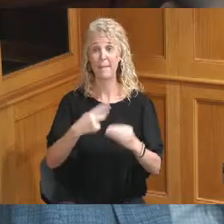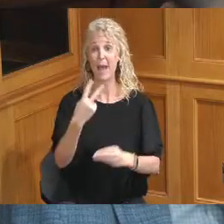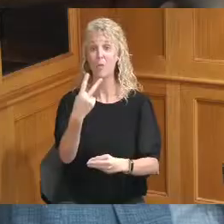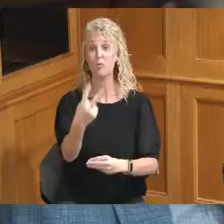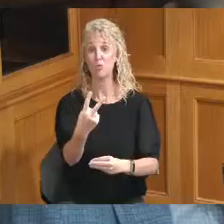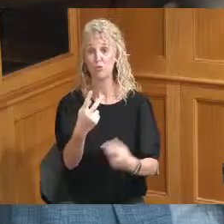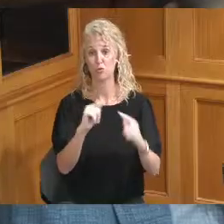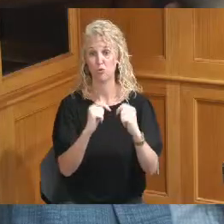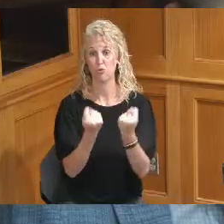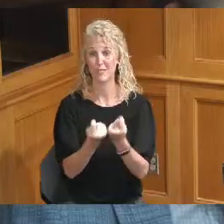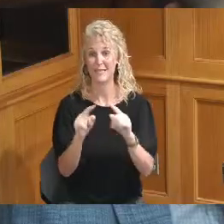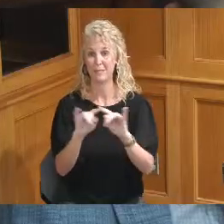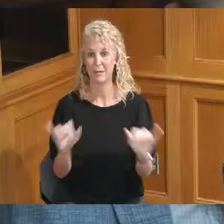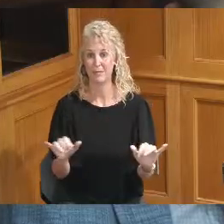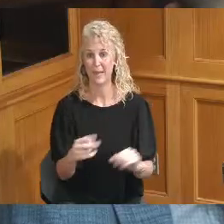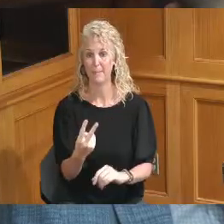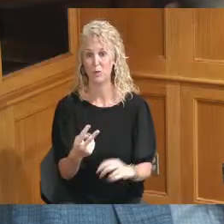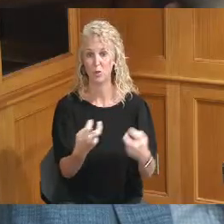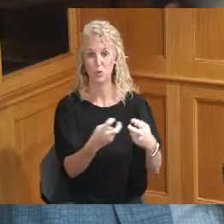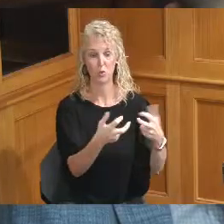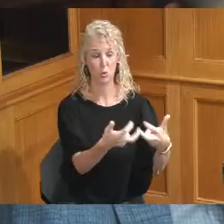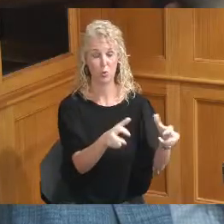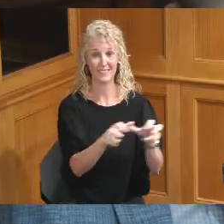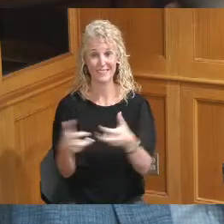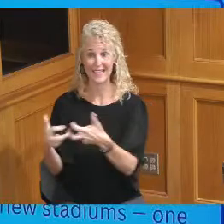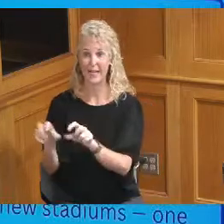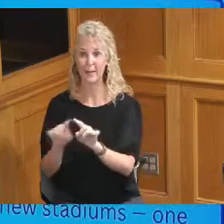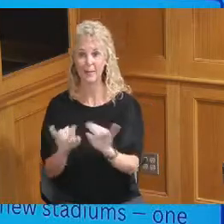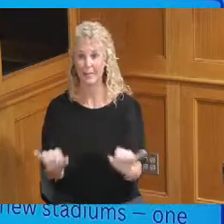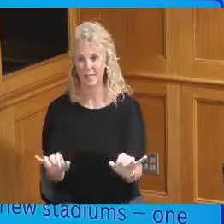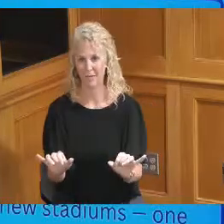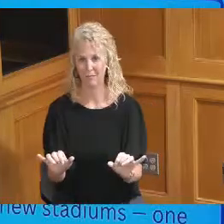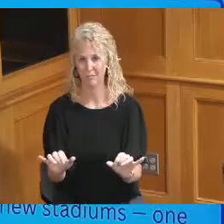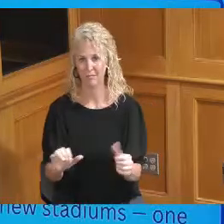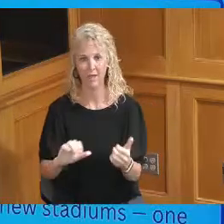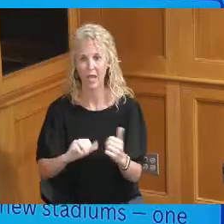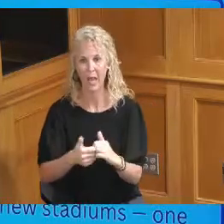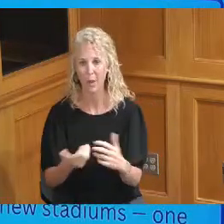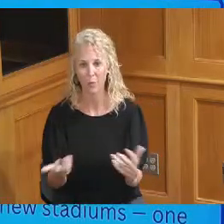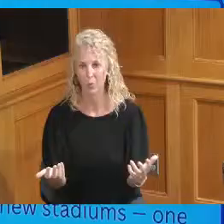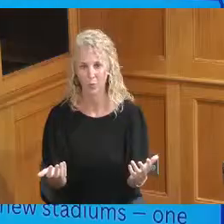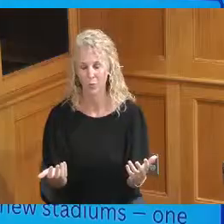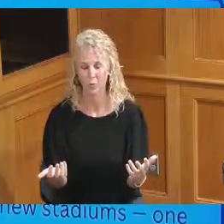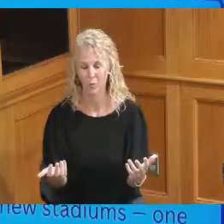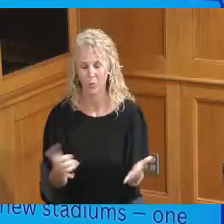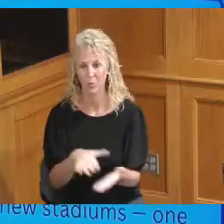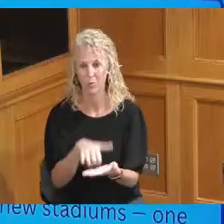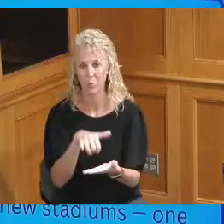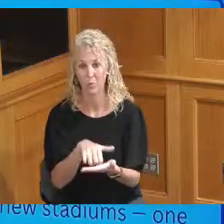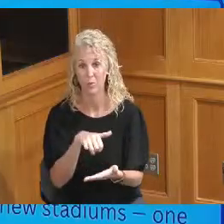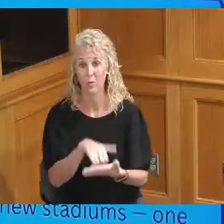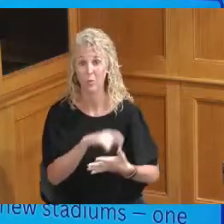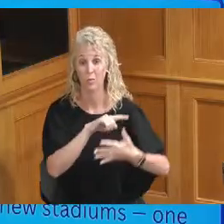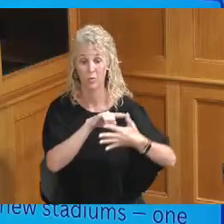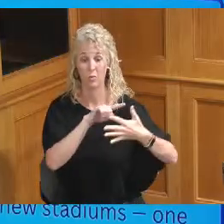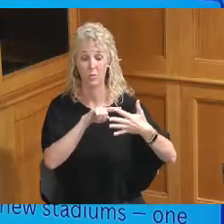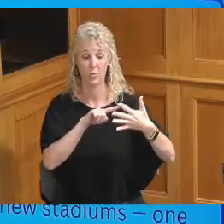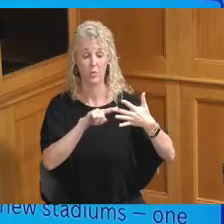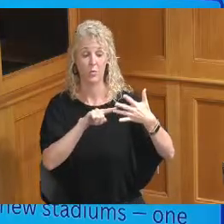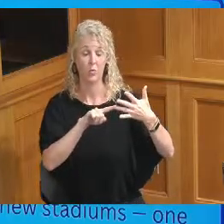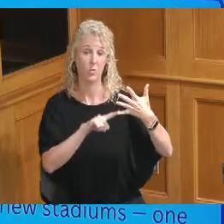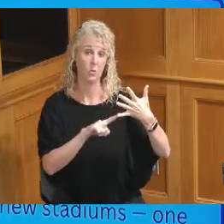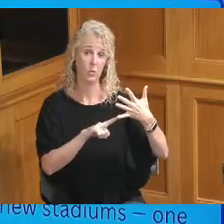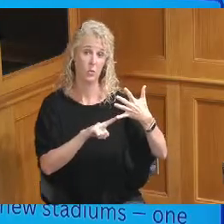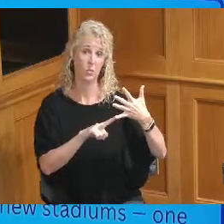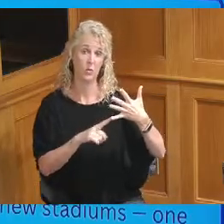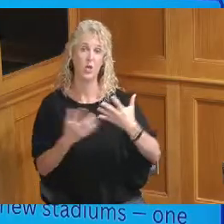do that with 2 stadiums almost overlapping in time? And then the other thing, we was wanting to get some